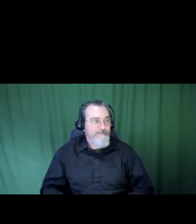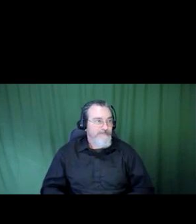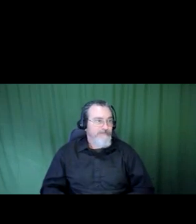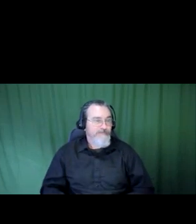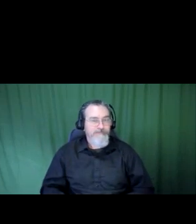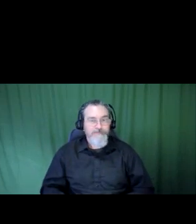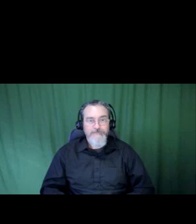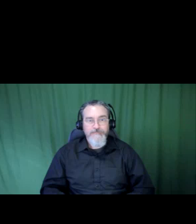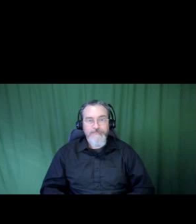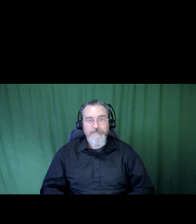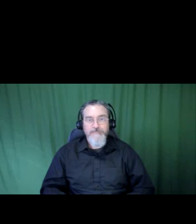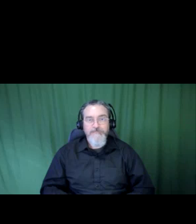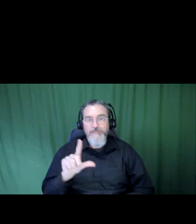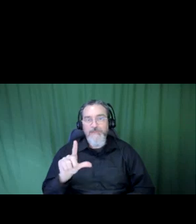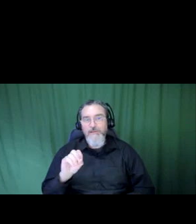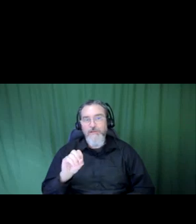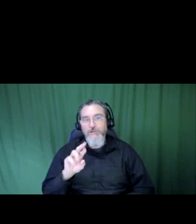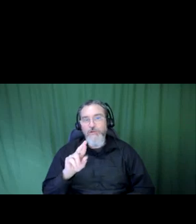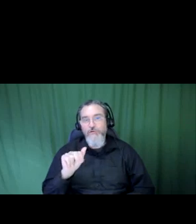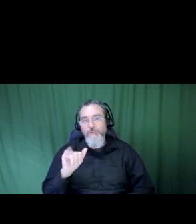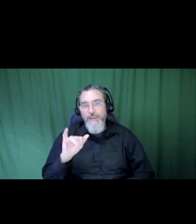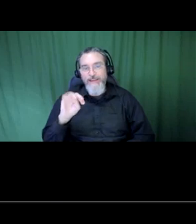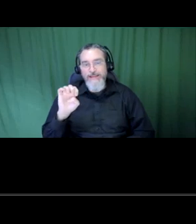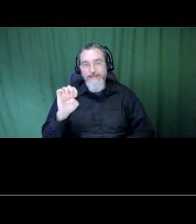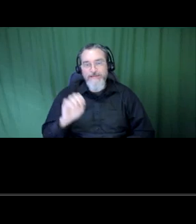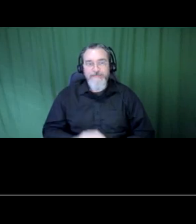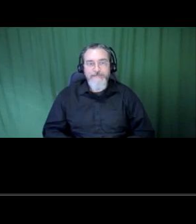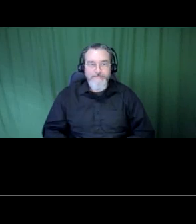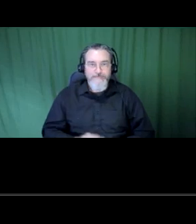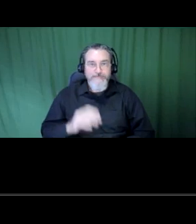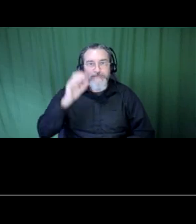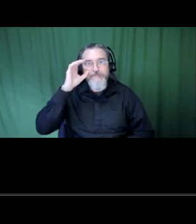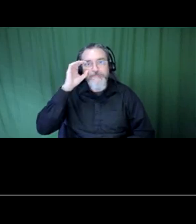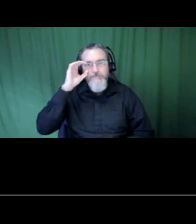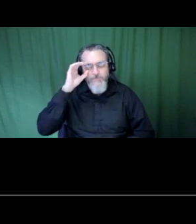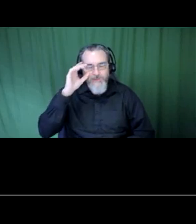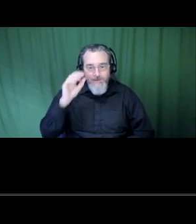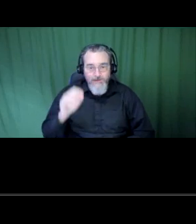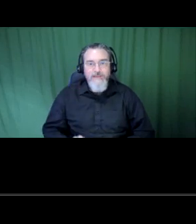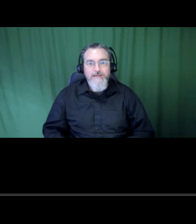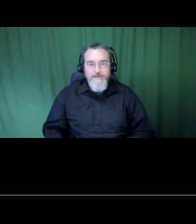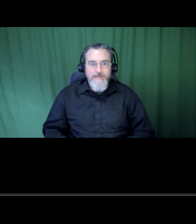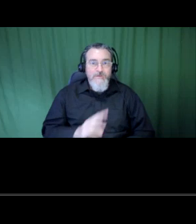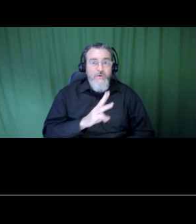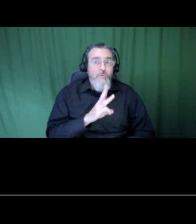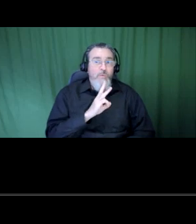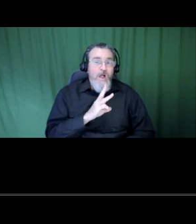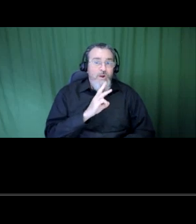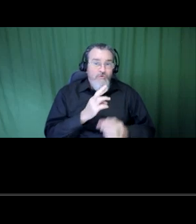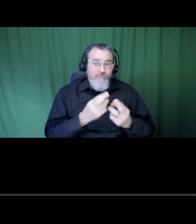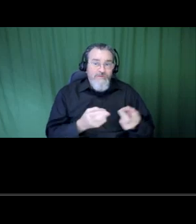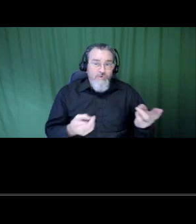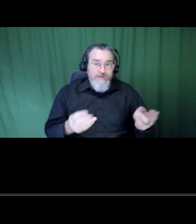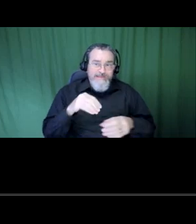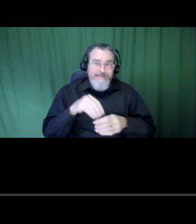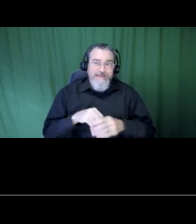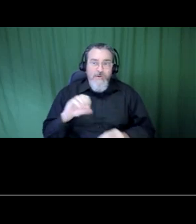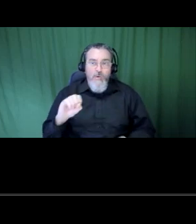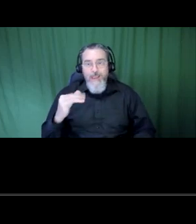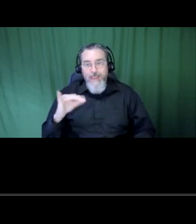is with Lorraine, training a climate-ready workforce to manage the impacts of climate change on water resources in Ohio coastal communities.